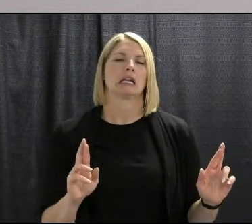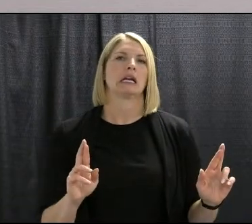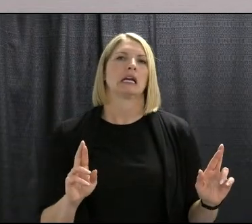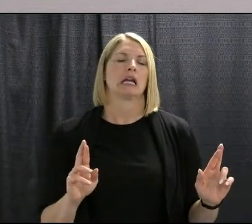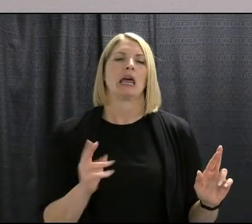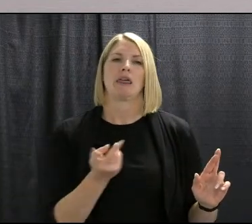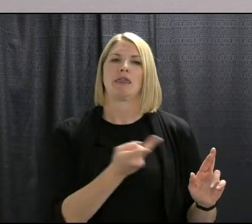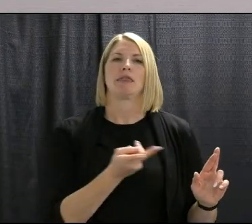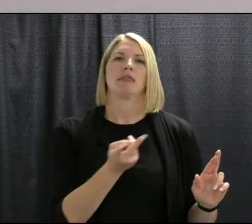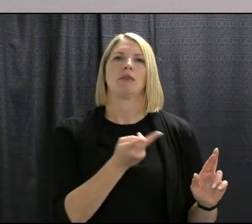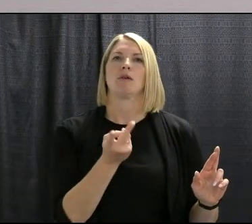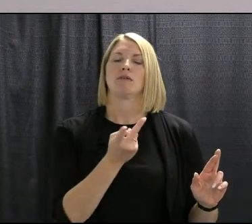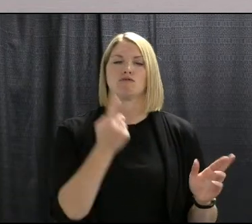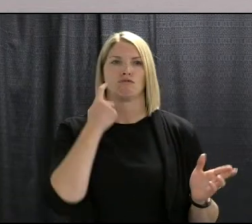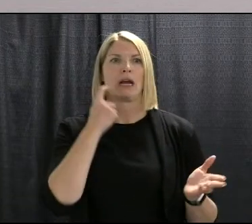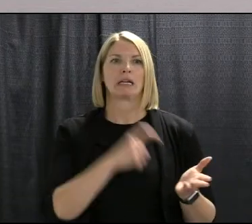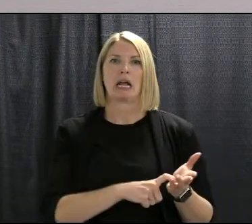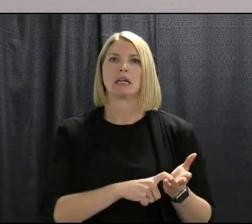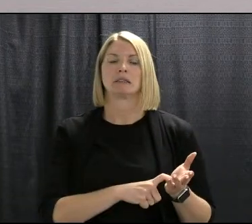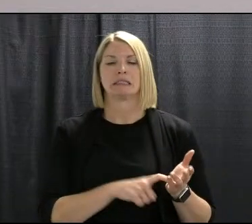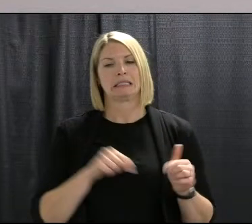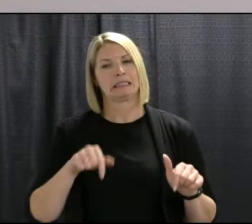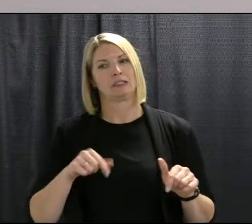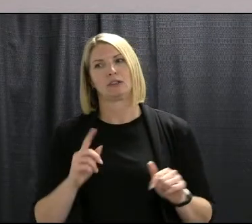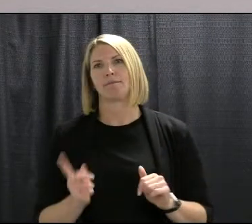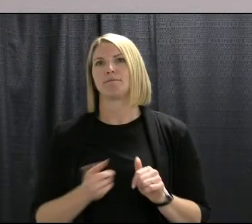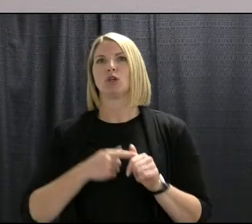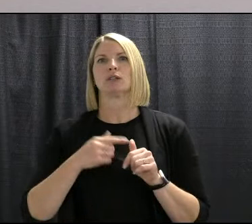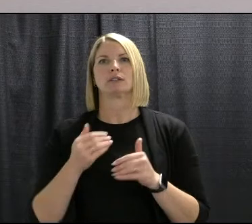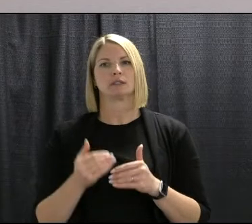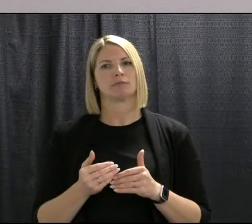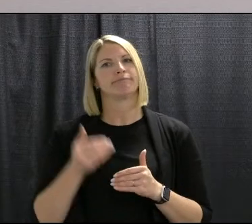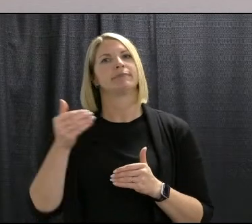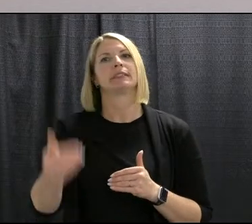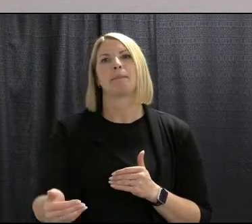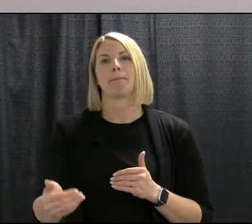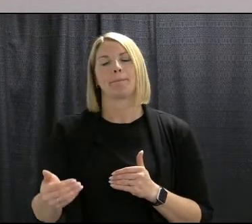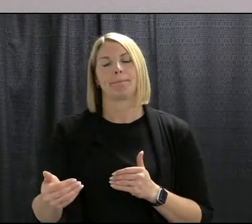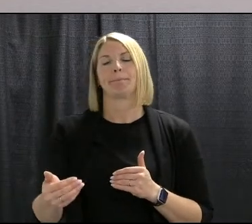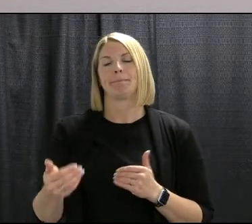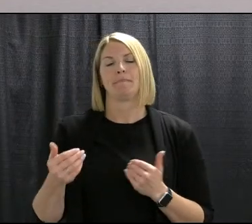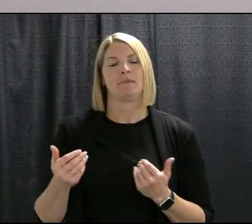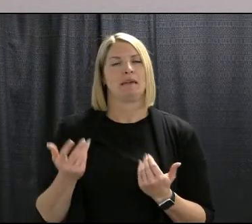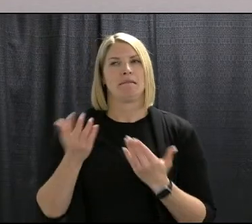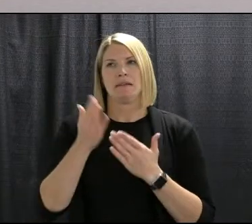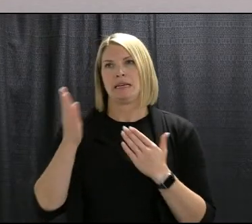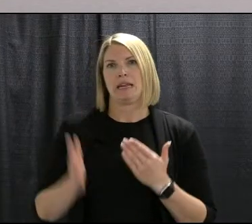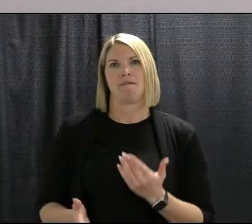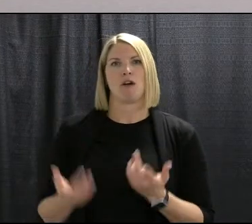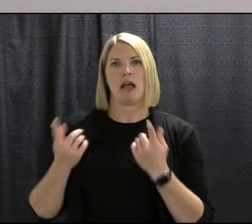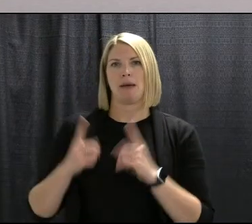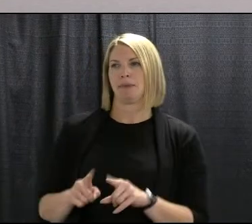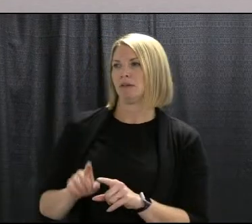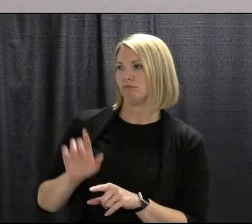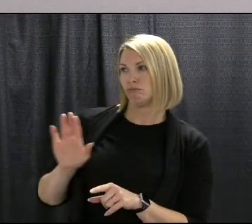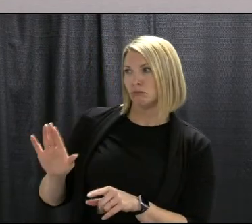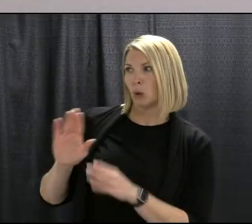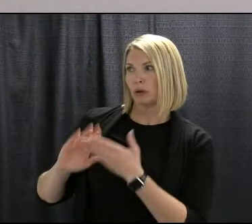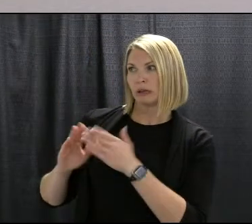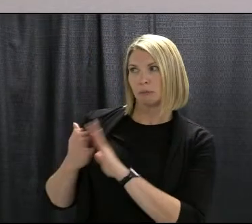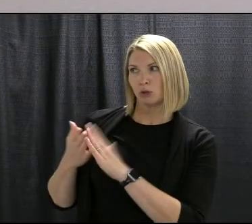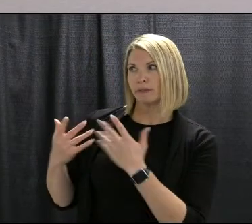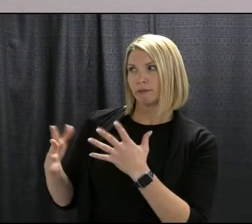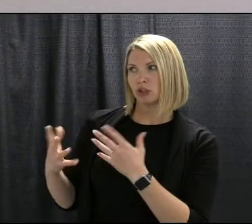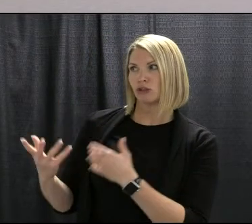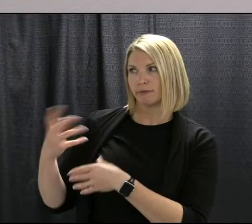recognizes this. It is a first step, and it's a big movement forward that's never been taken before. And I know you've also consulted with your community